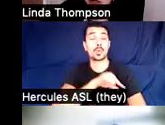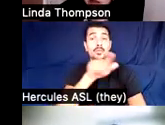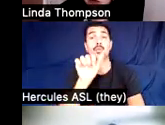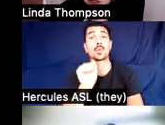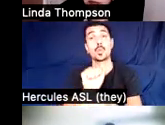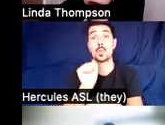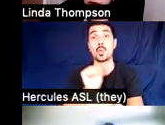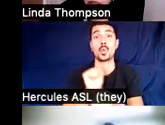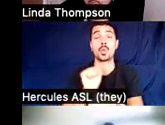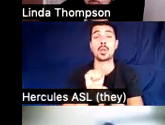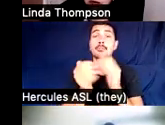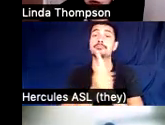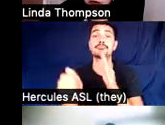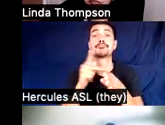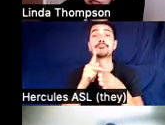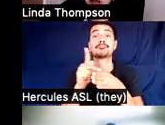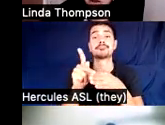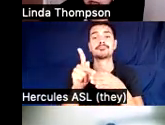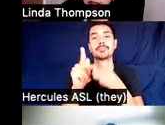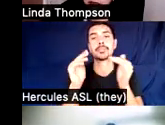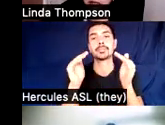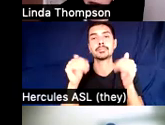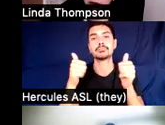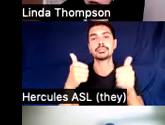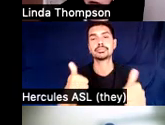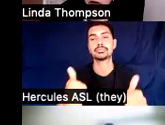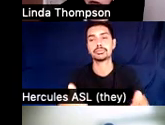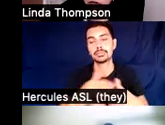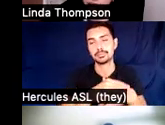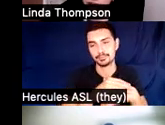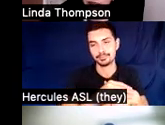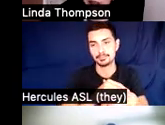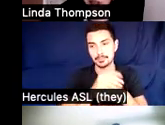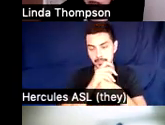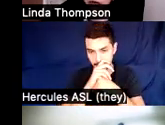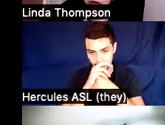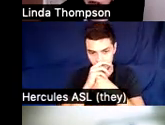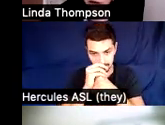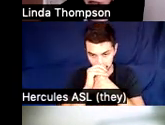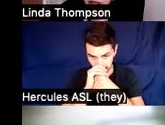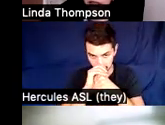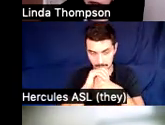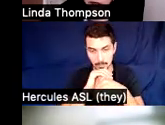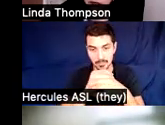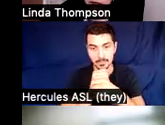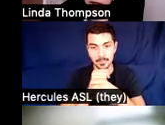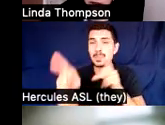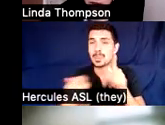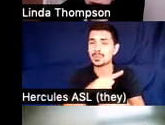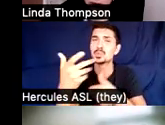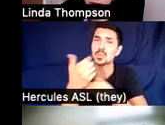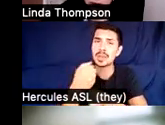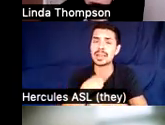work that will suffer, which inadvertently affects the people who trust us to do good advocacy.